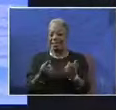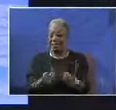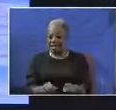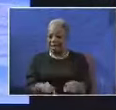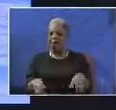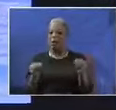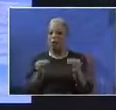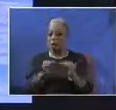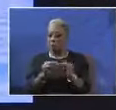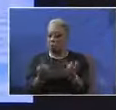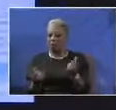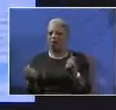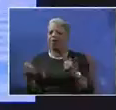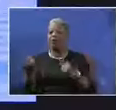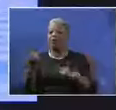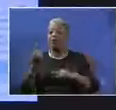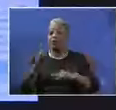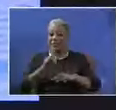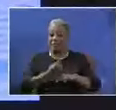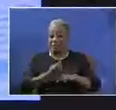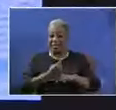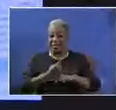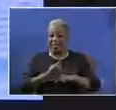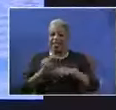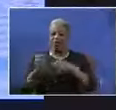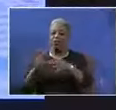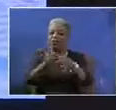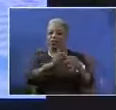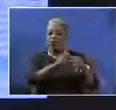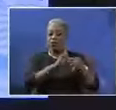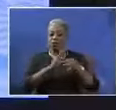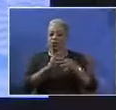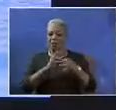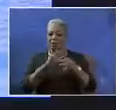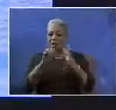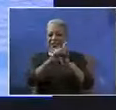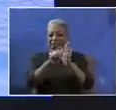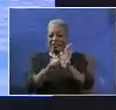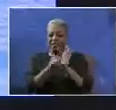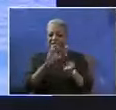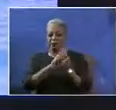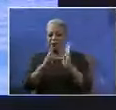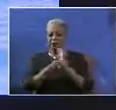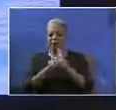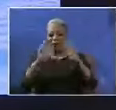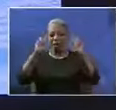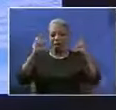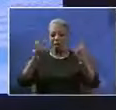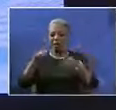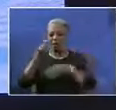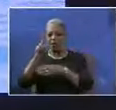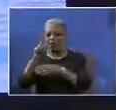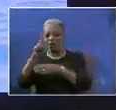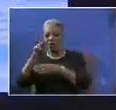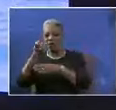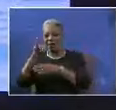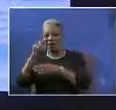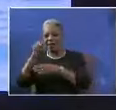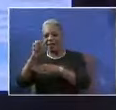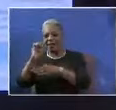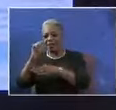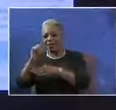States, it is becoming the United States of America. Now, we are in a census